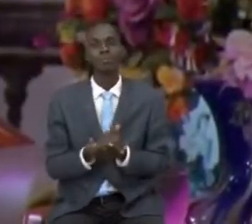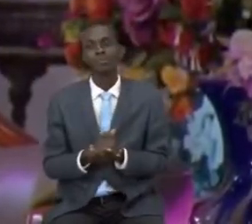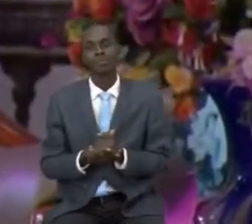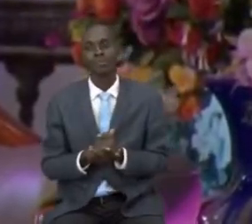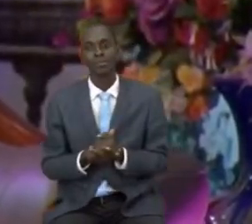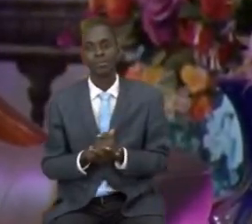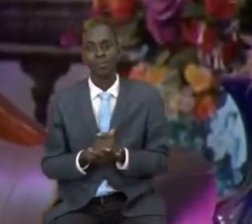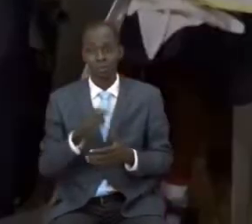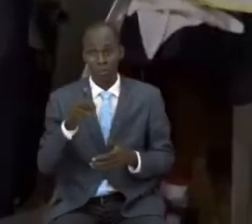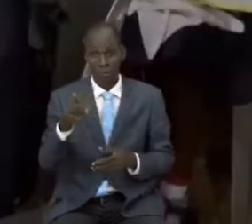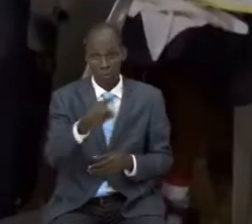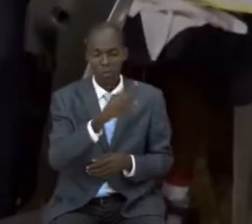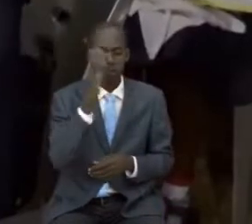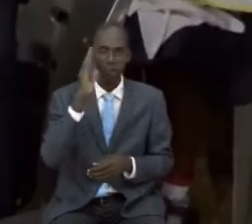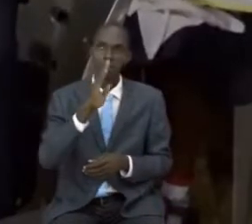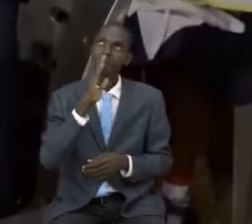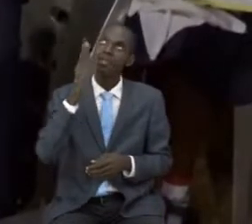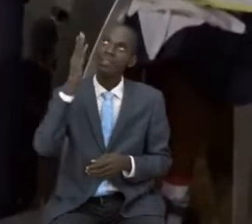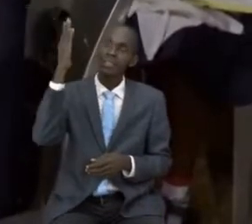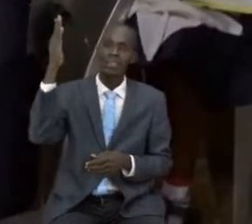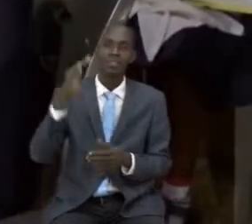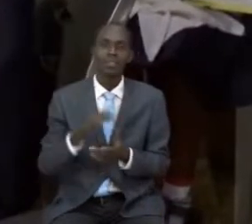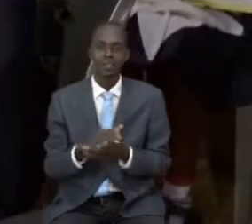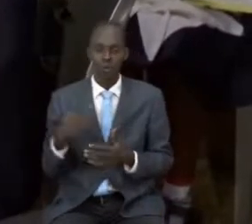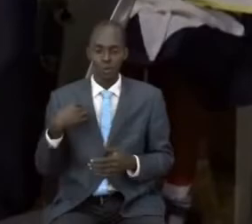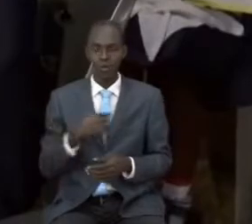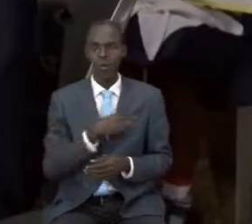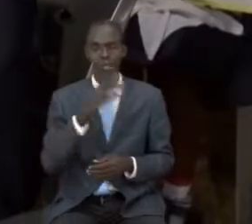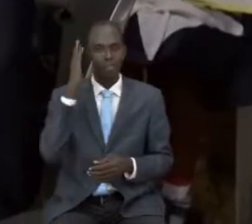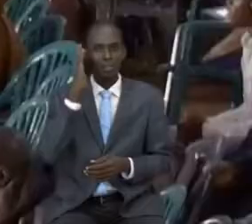there. You will be there. We shall be